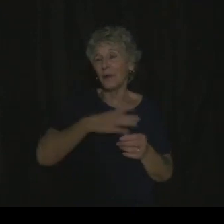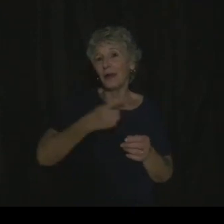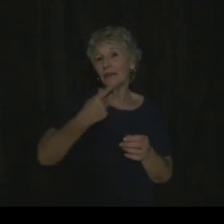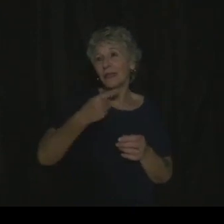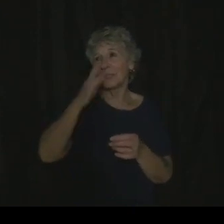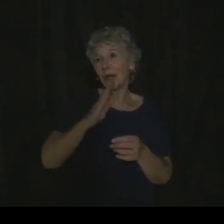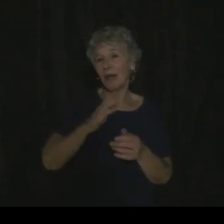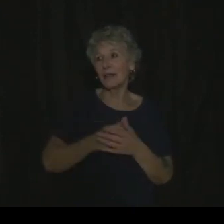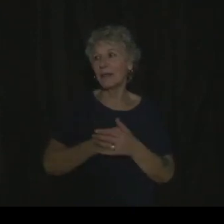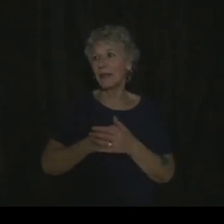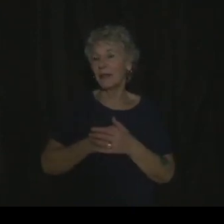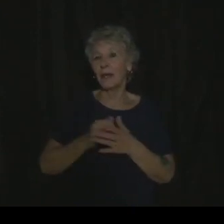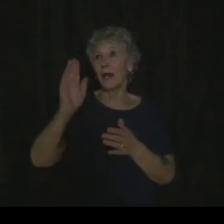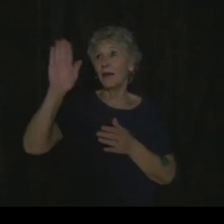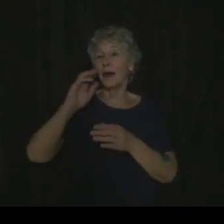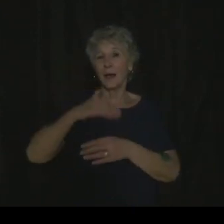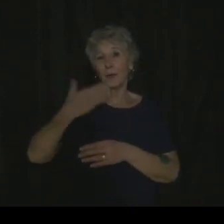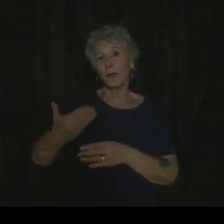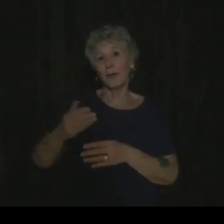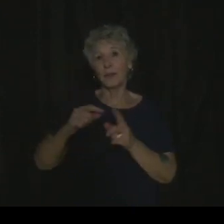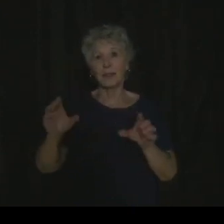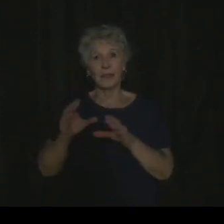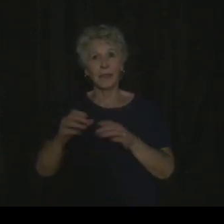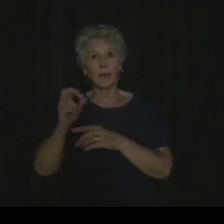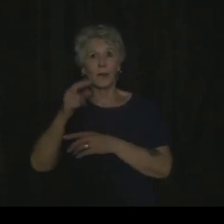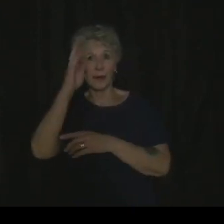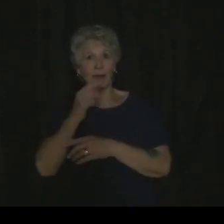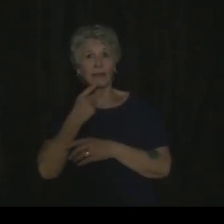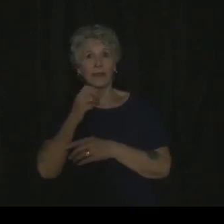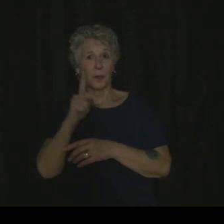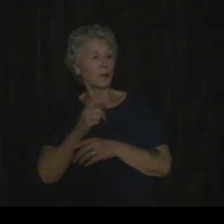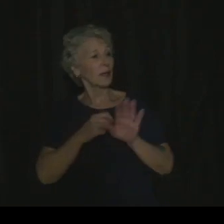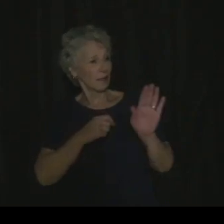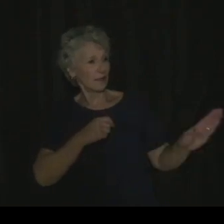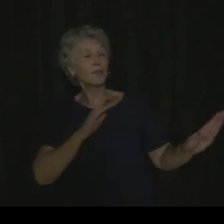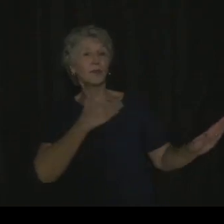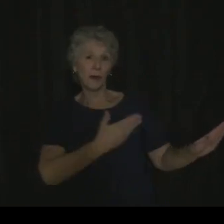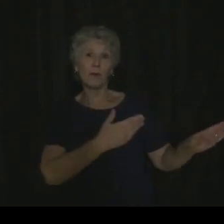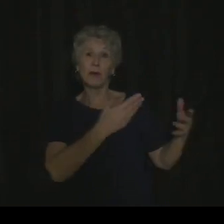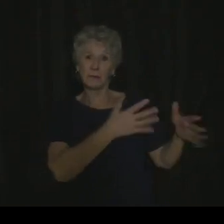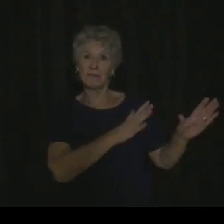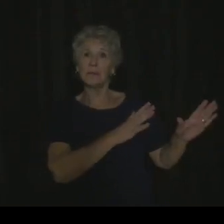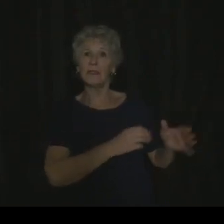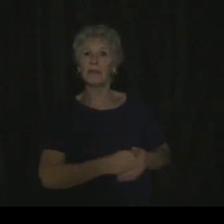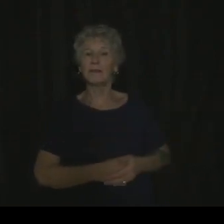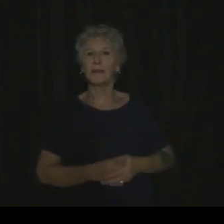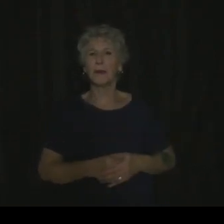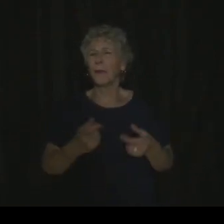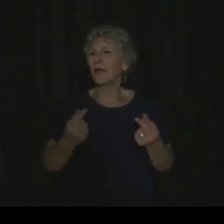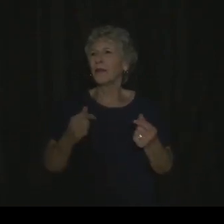done, or God says, go ahead, your will be done. You don't want that. So what do you do with this